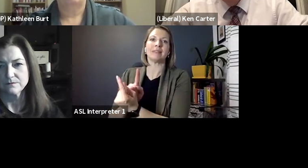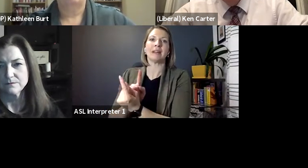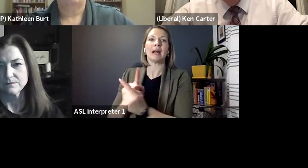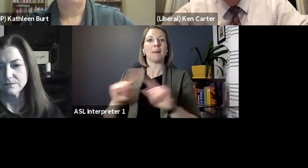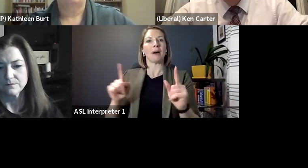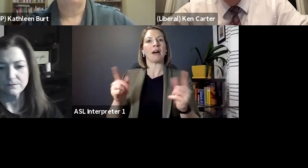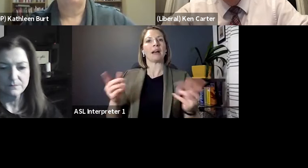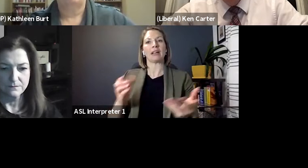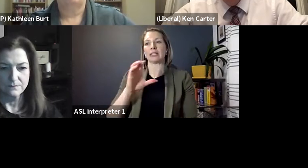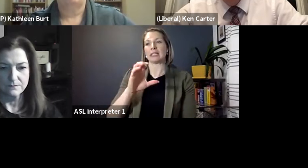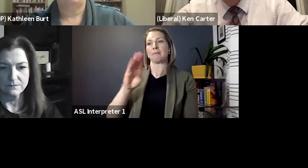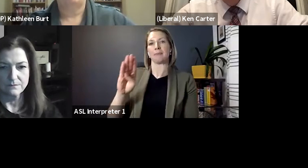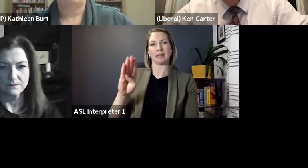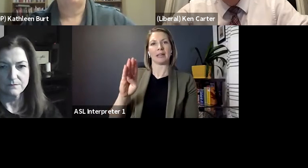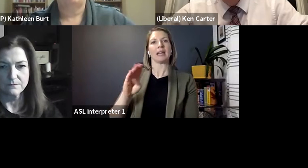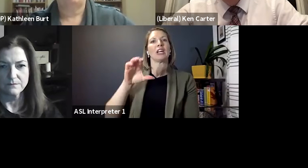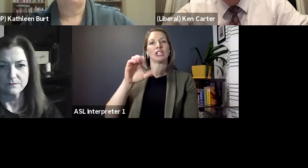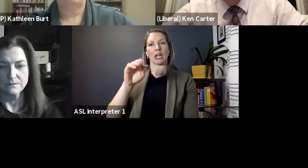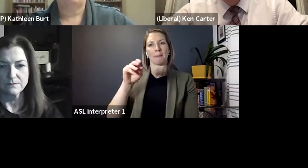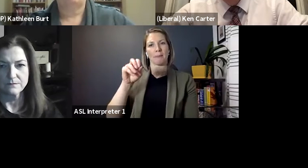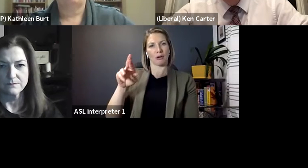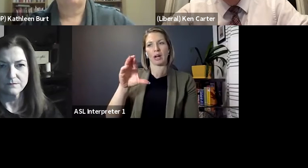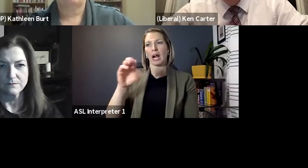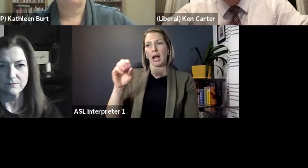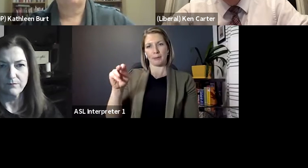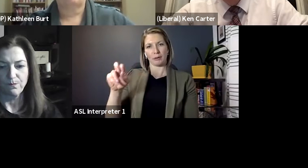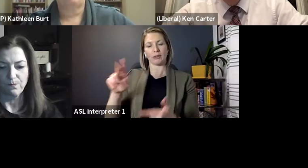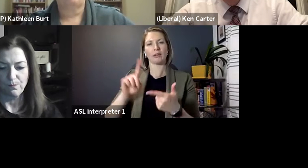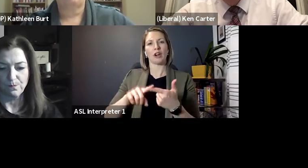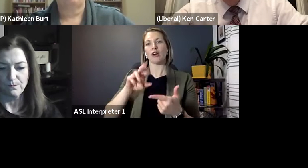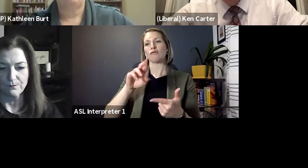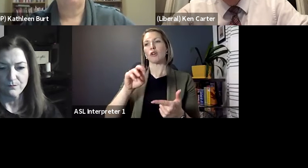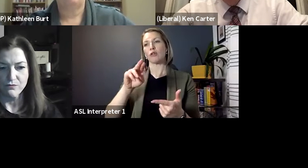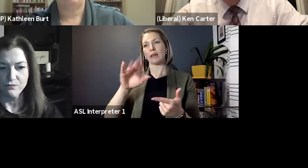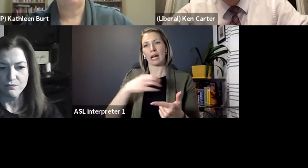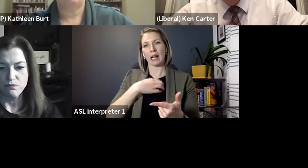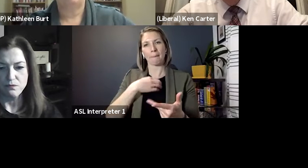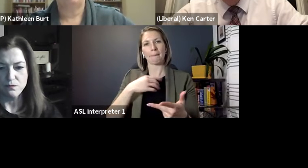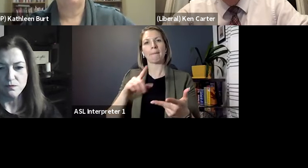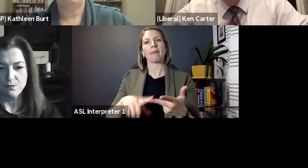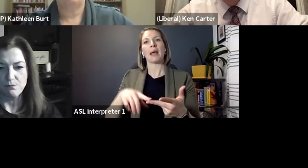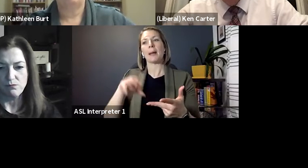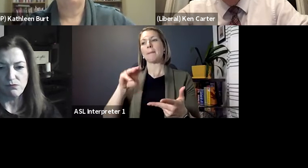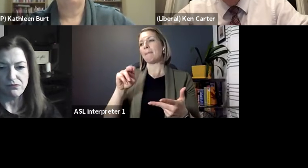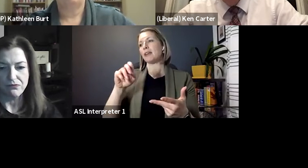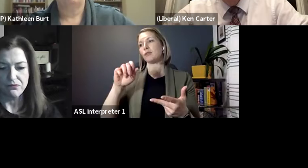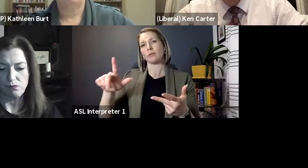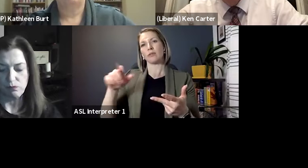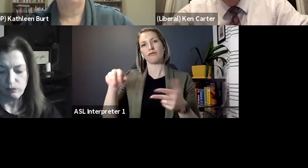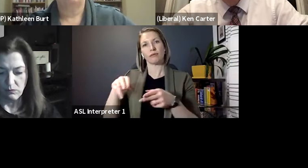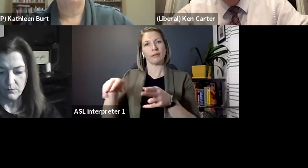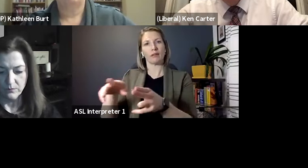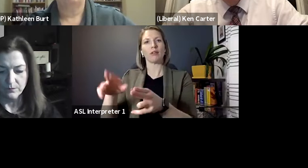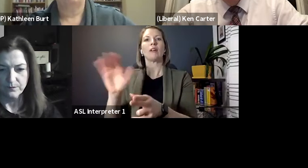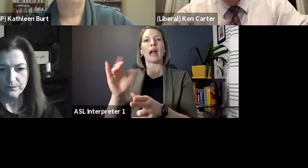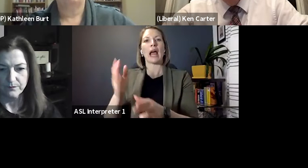the Rotary Club of Avalon Northeast, and Manuels River, are very pleased to be able to provide this safe opportunity for candidates to communicate